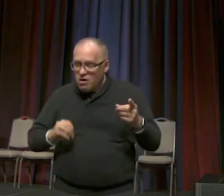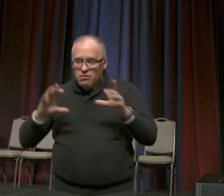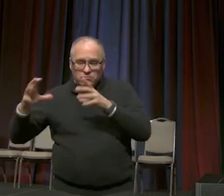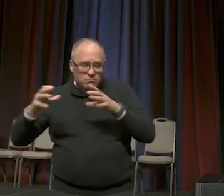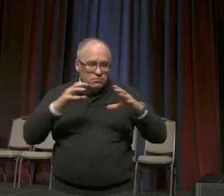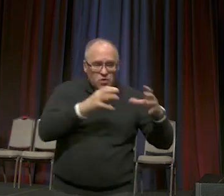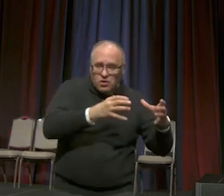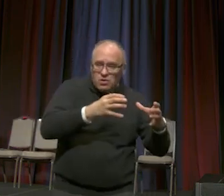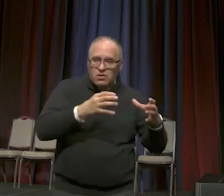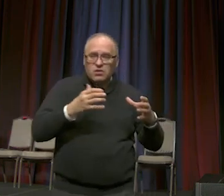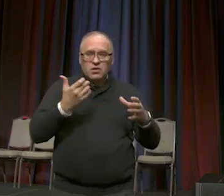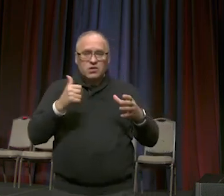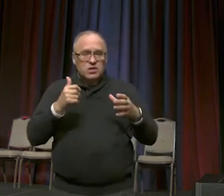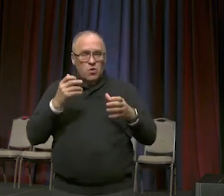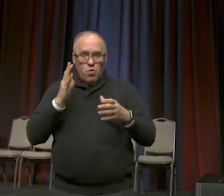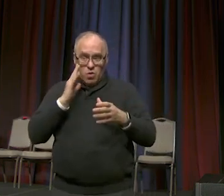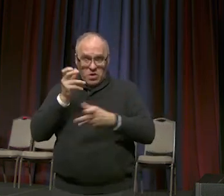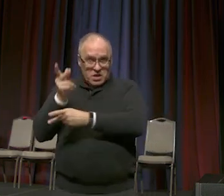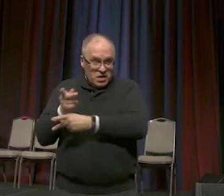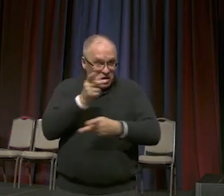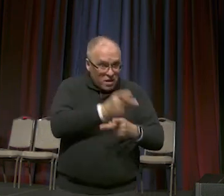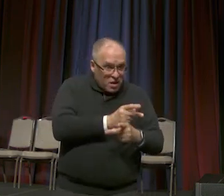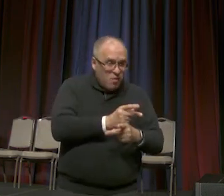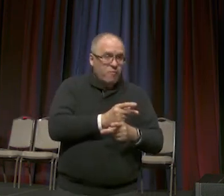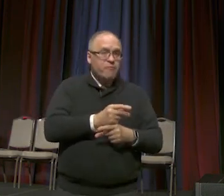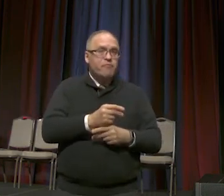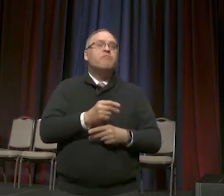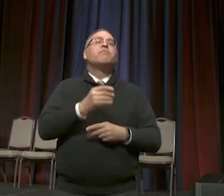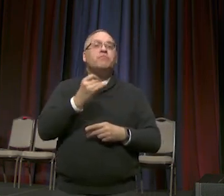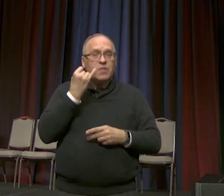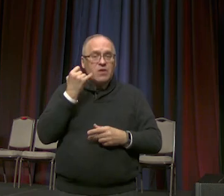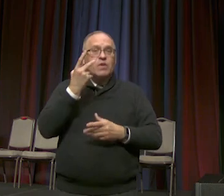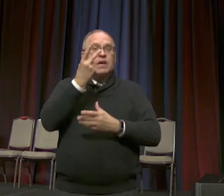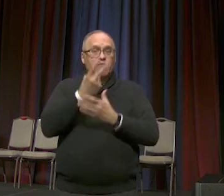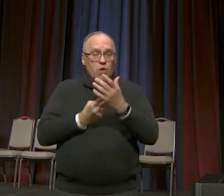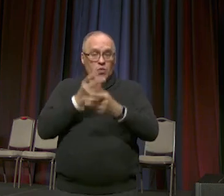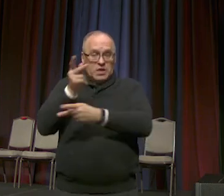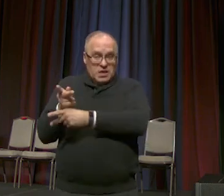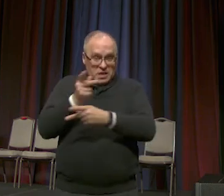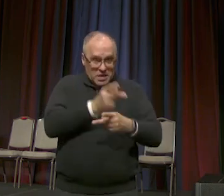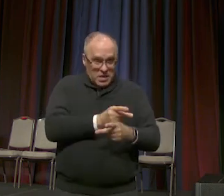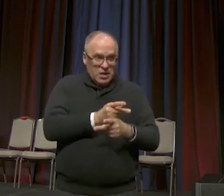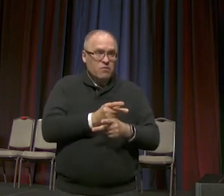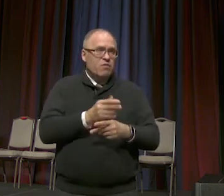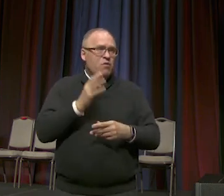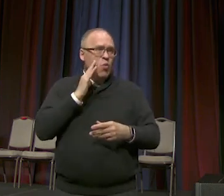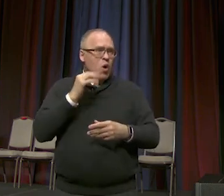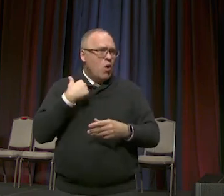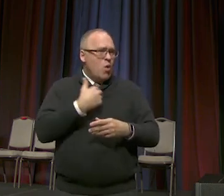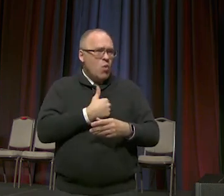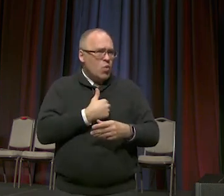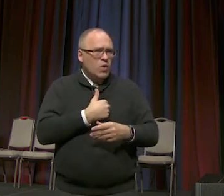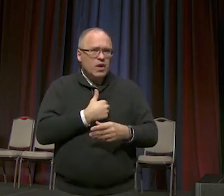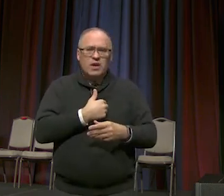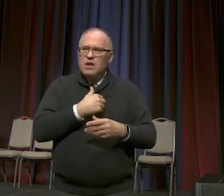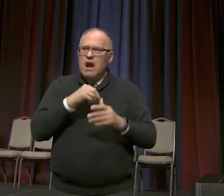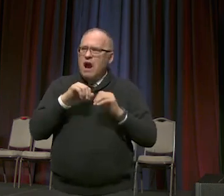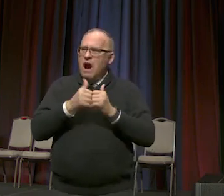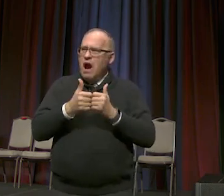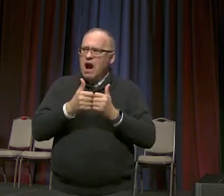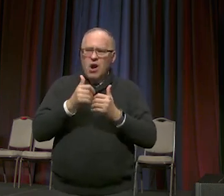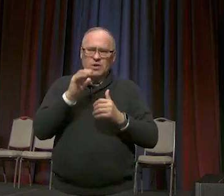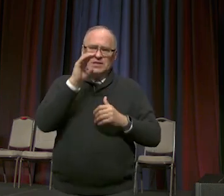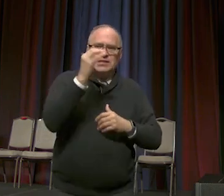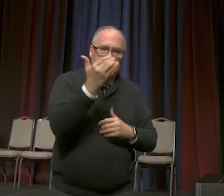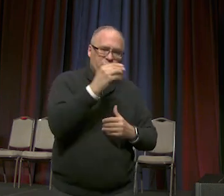not that's something we're going to keep? And if we are keeping dual orders, is there anything to prompt us to talk about how it is that often deacons are